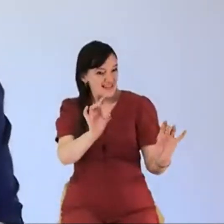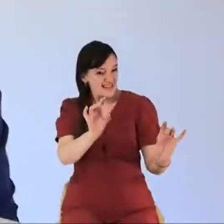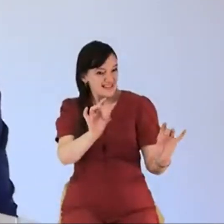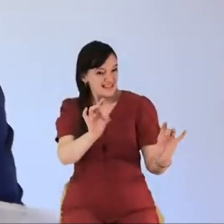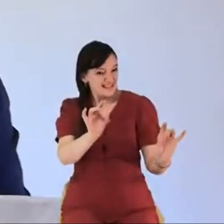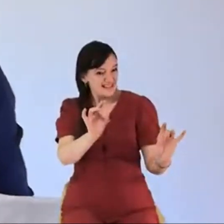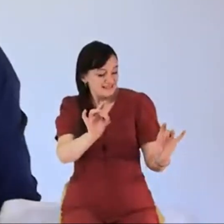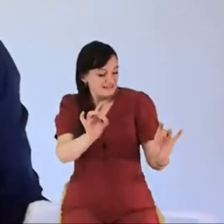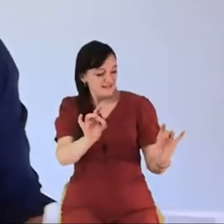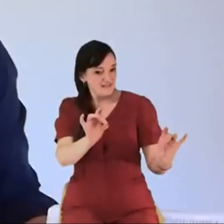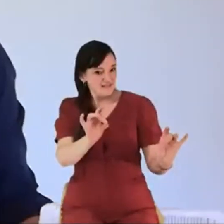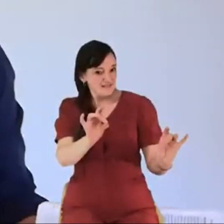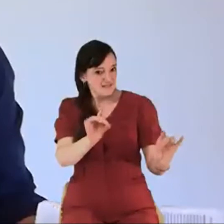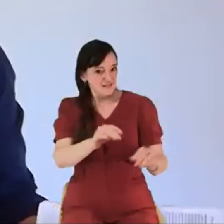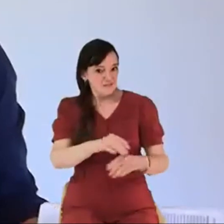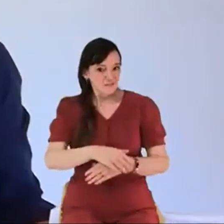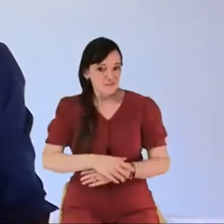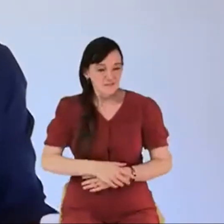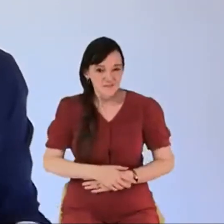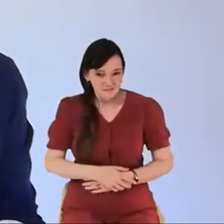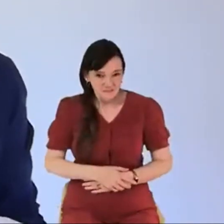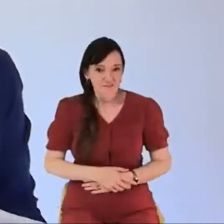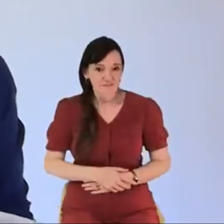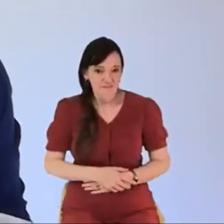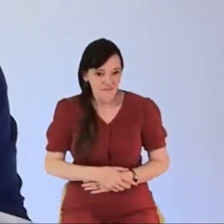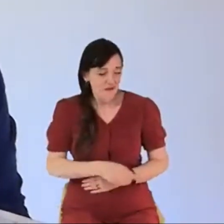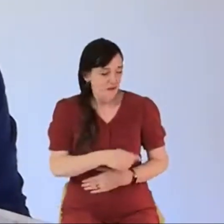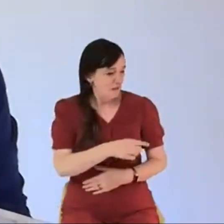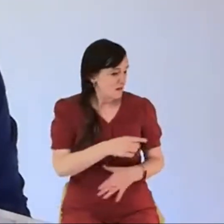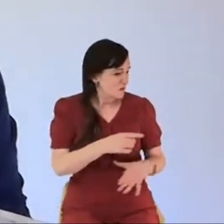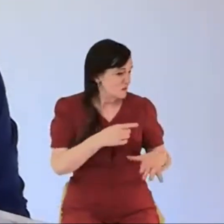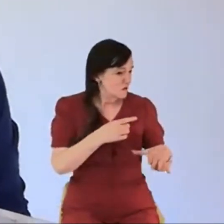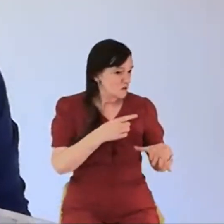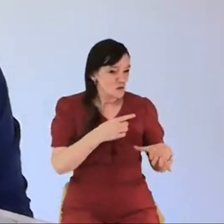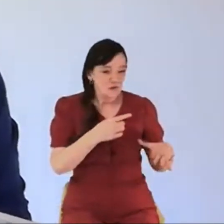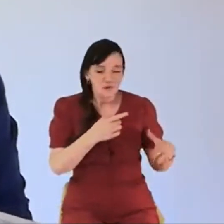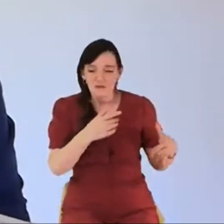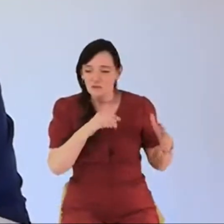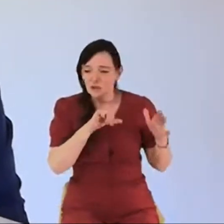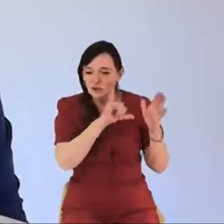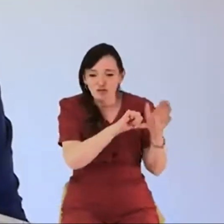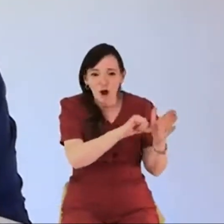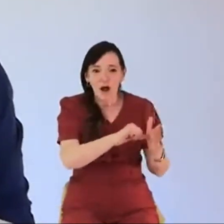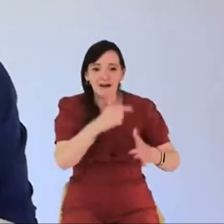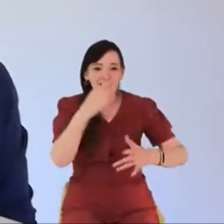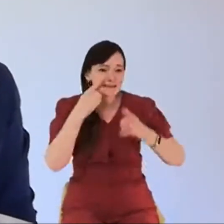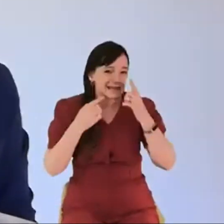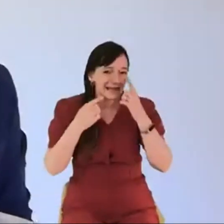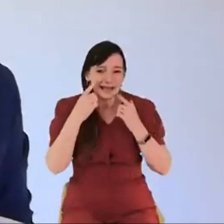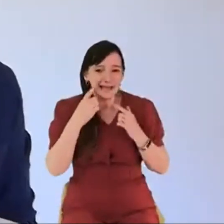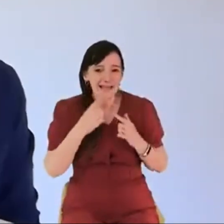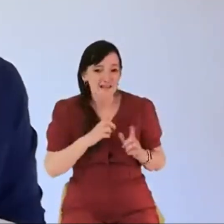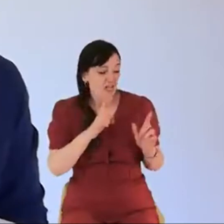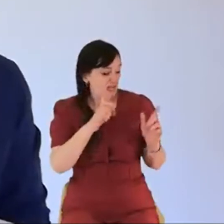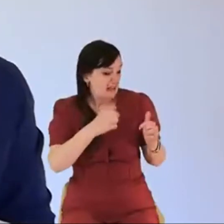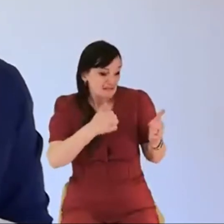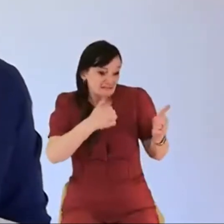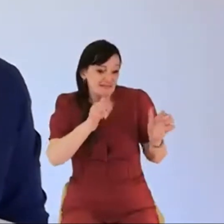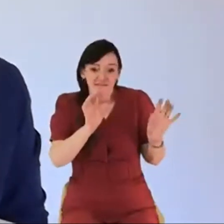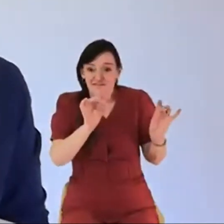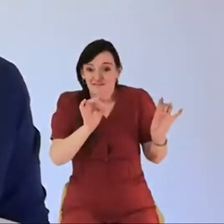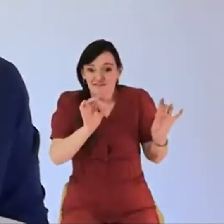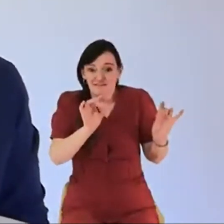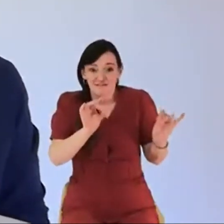forward to That this is it This world of trials and tears This is as good as it